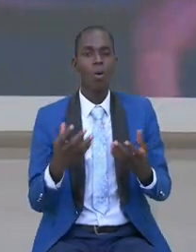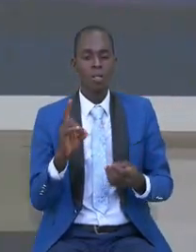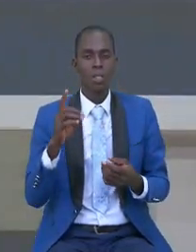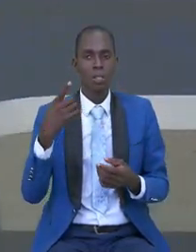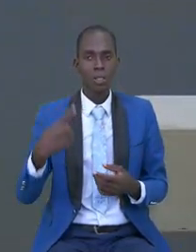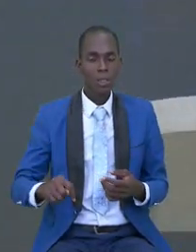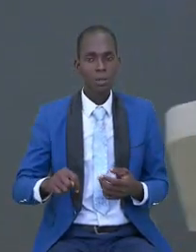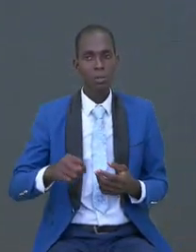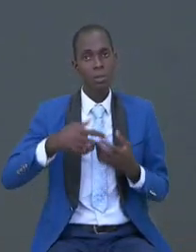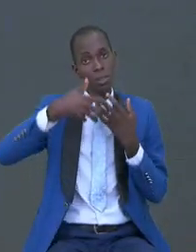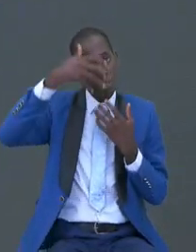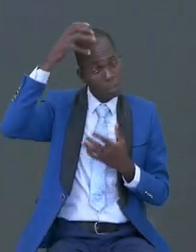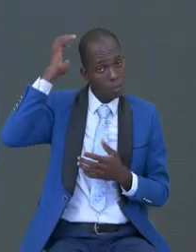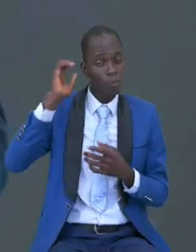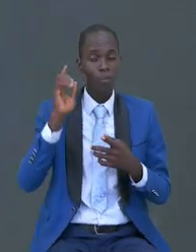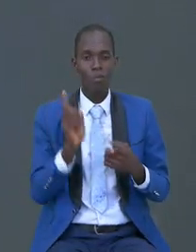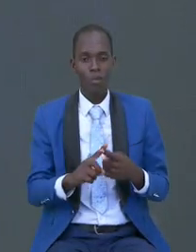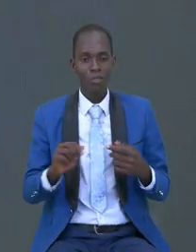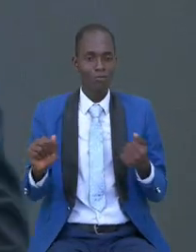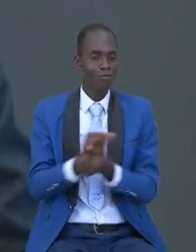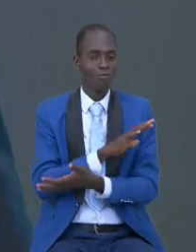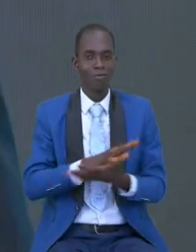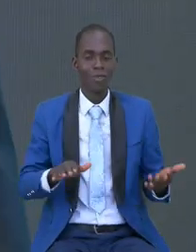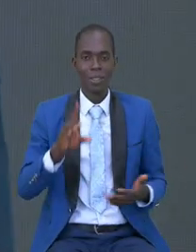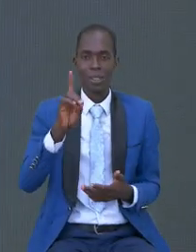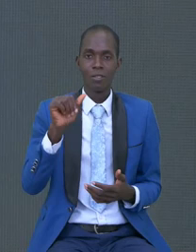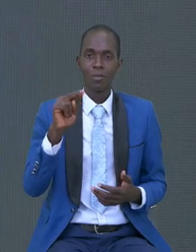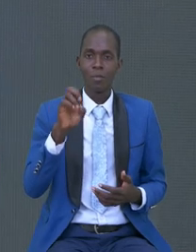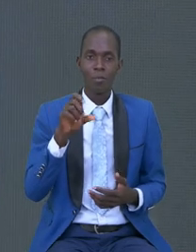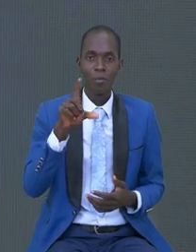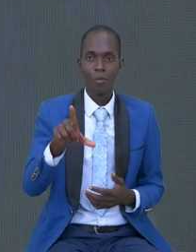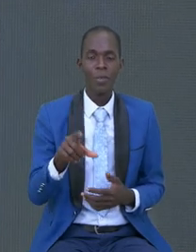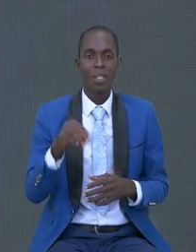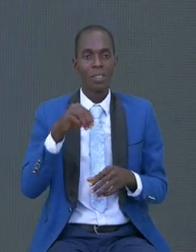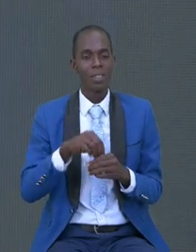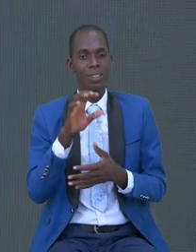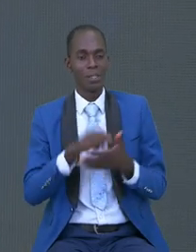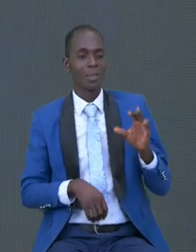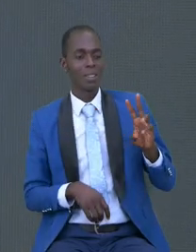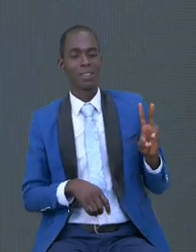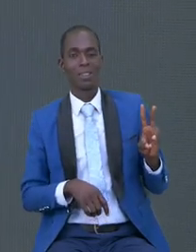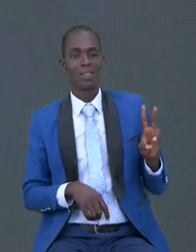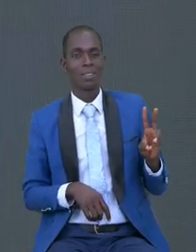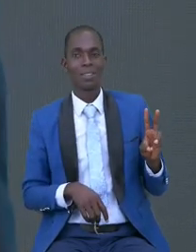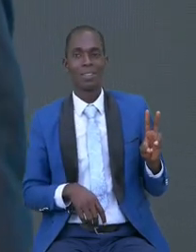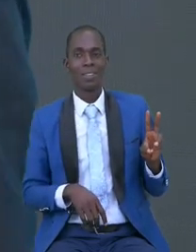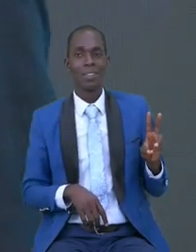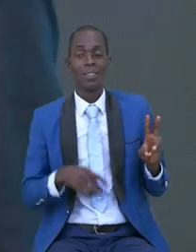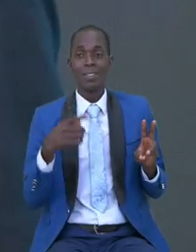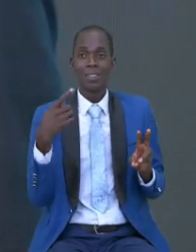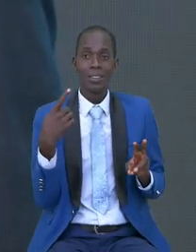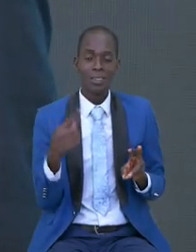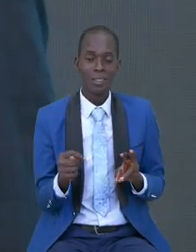to tear him and destroy him. In chapter 6, they hatched